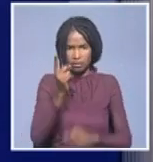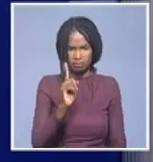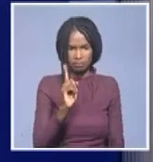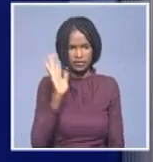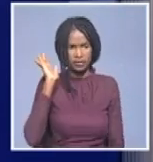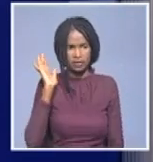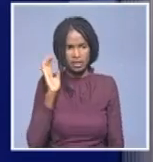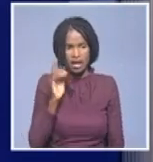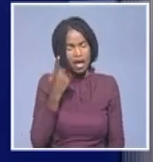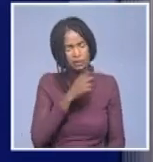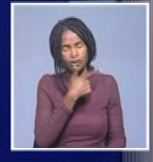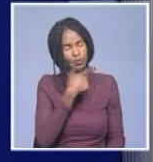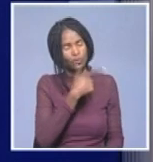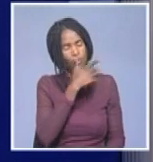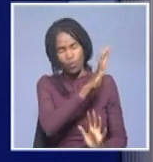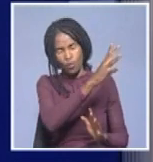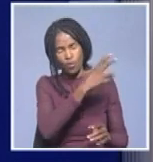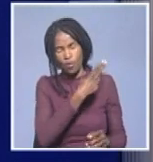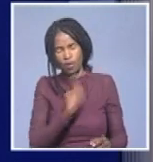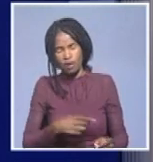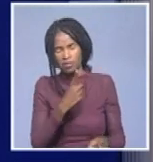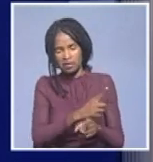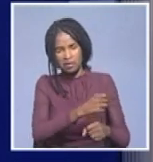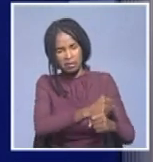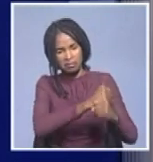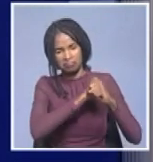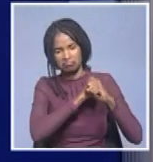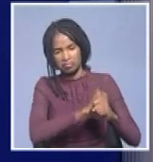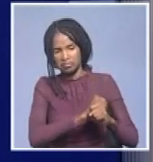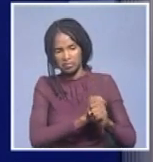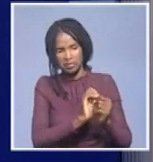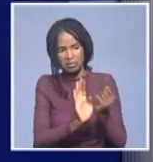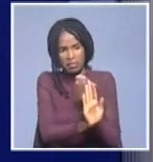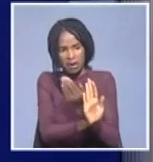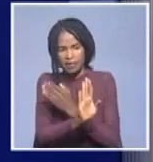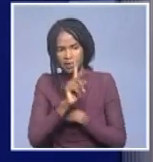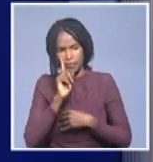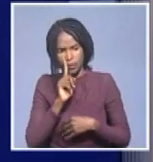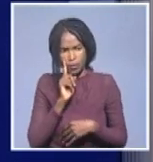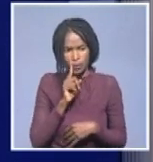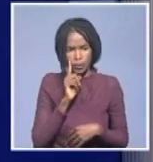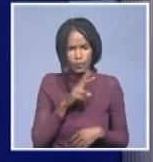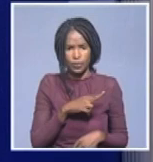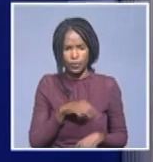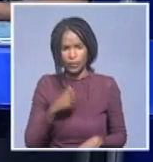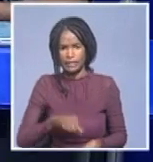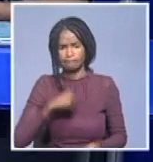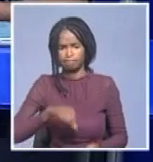all, the government of China has really done quite a lot in terms of containment and prevention and control. Mm-hmm.